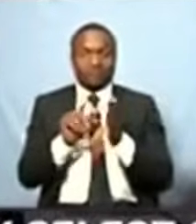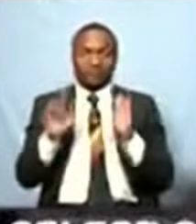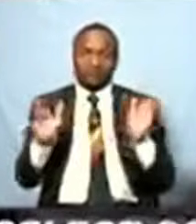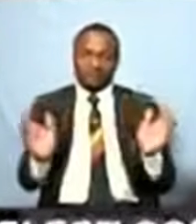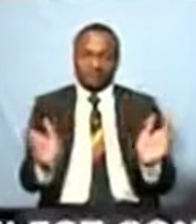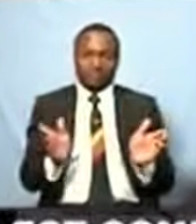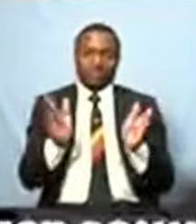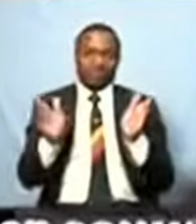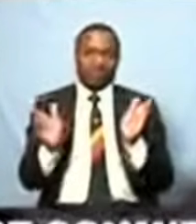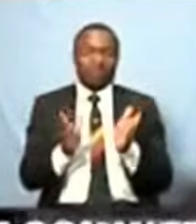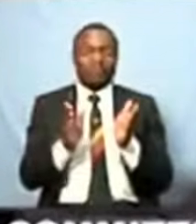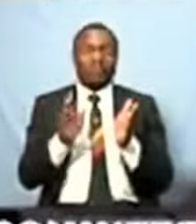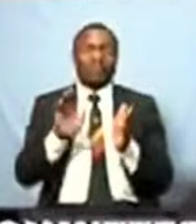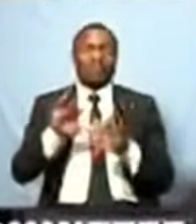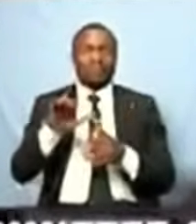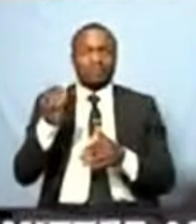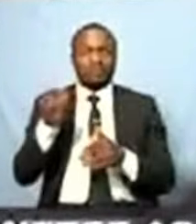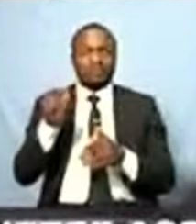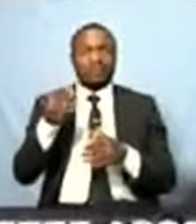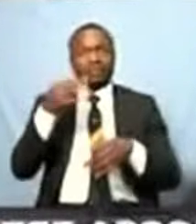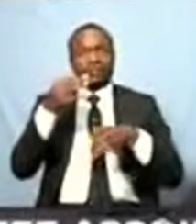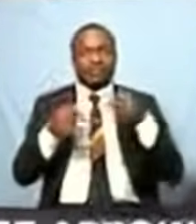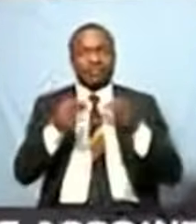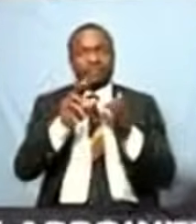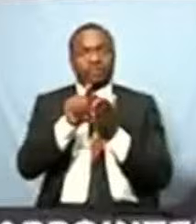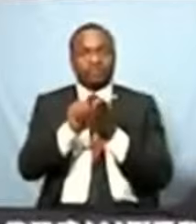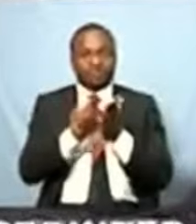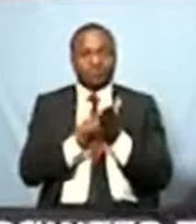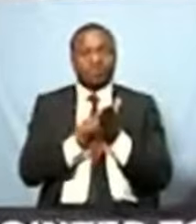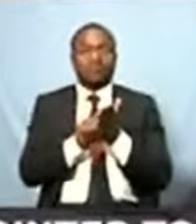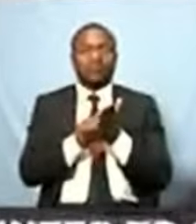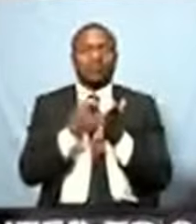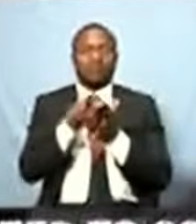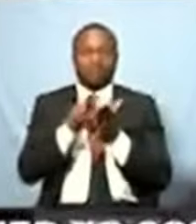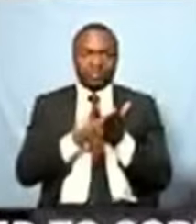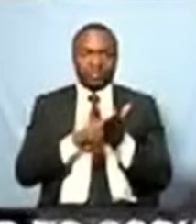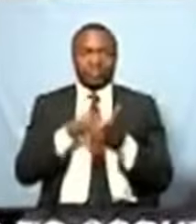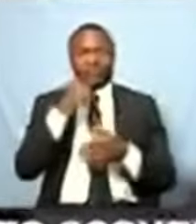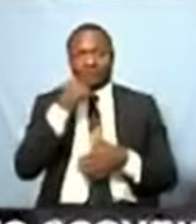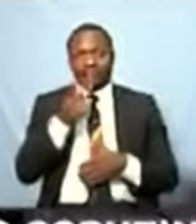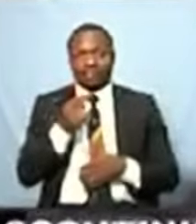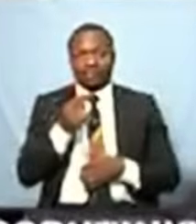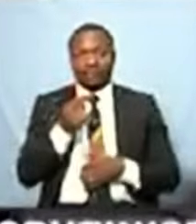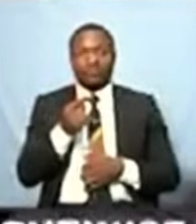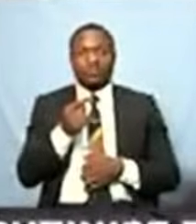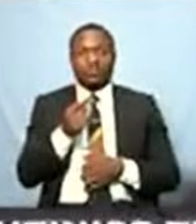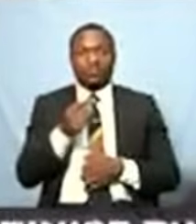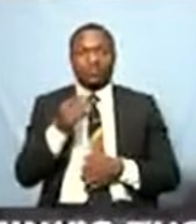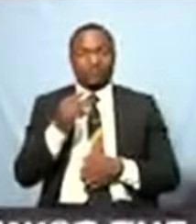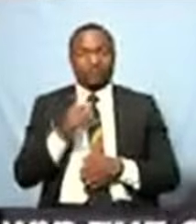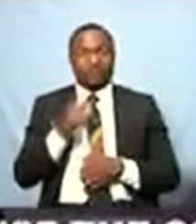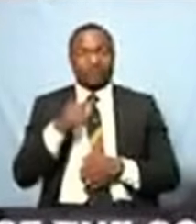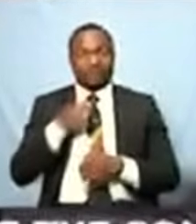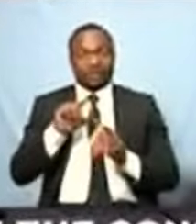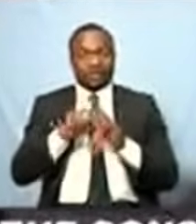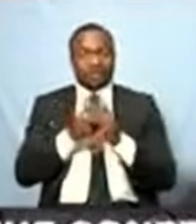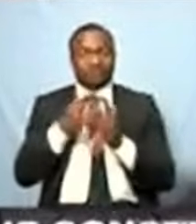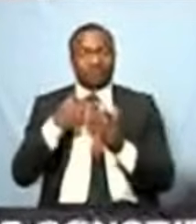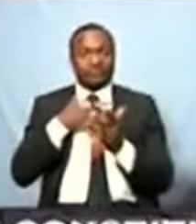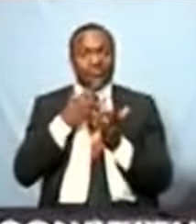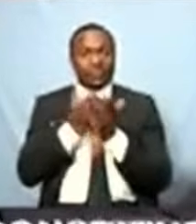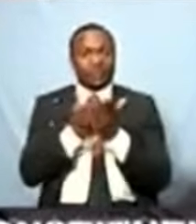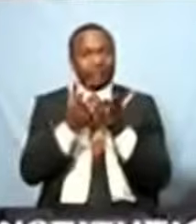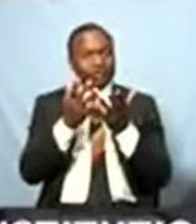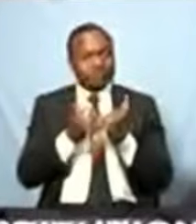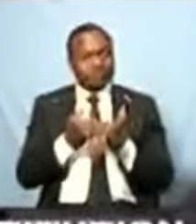fairness, justice, and the rule of law. Finally, as I stated with my submission, I started with my submission, I